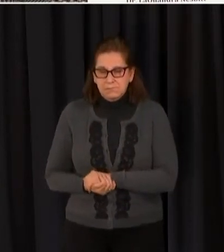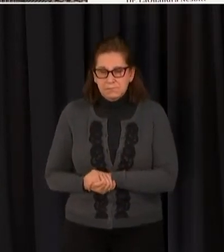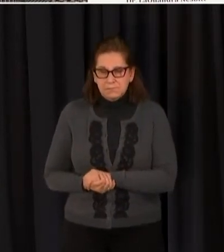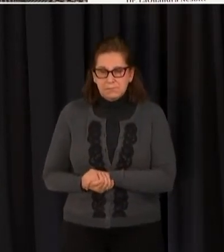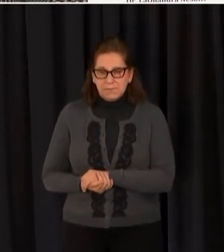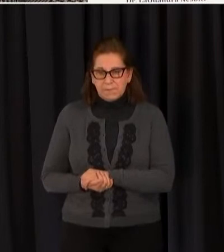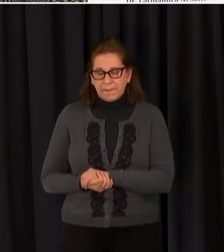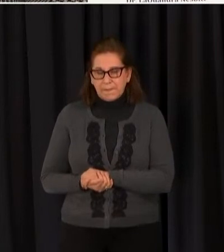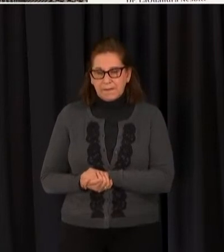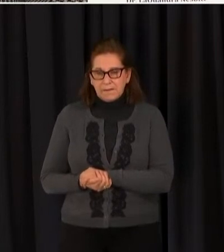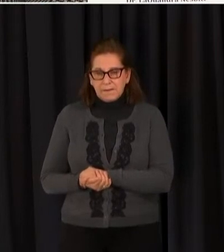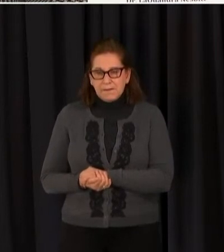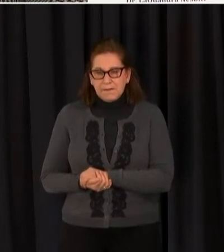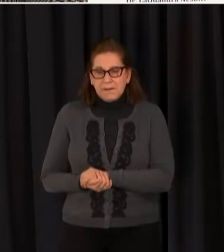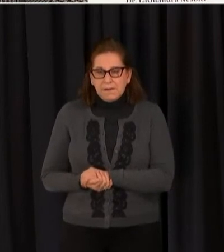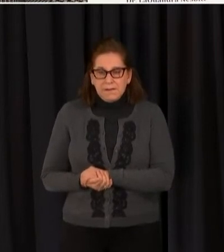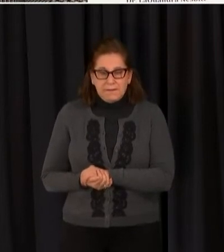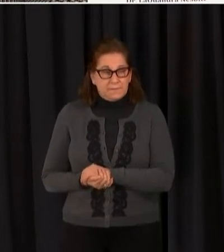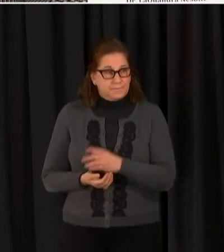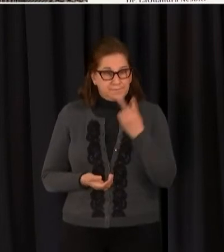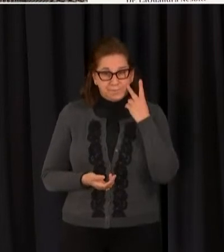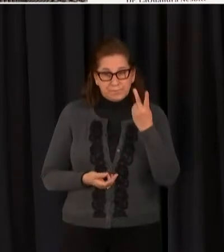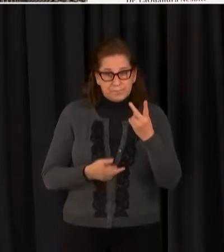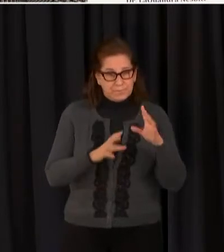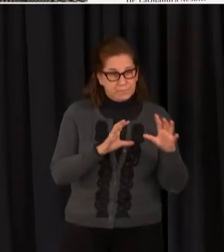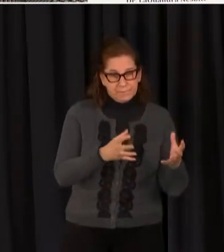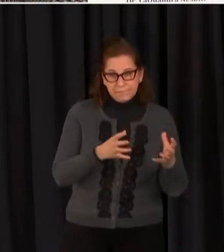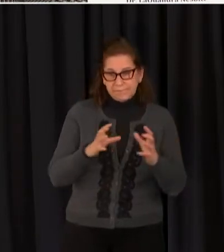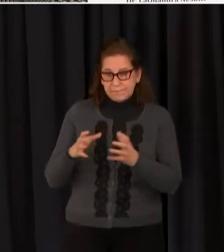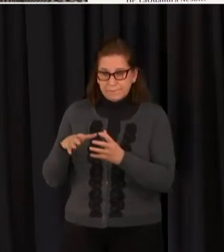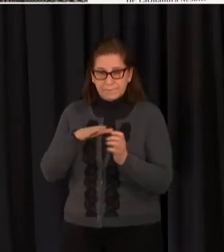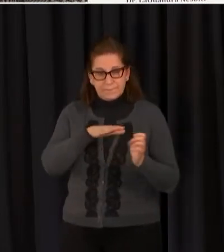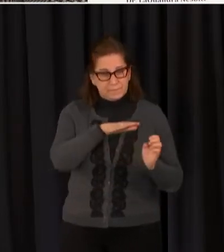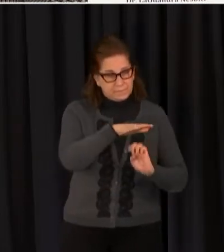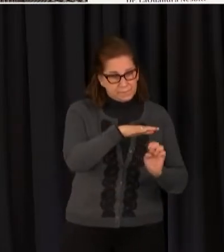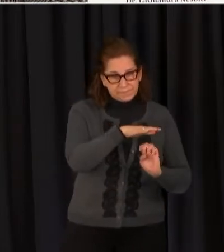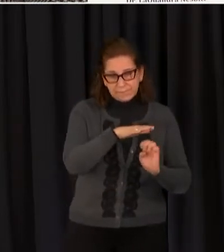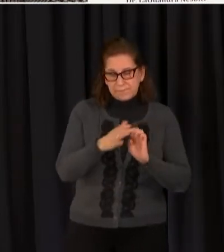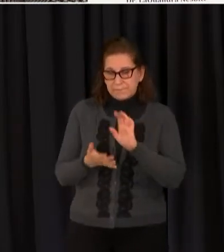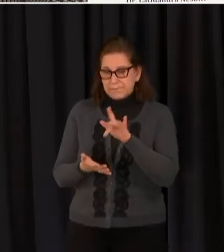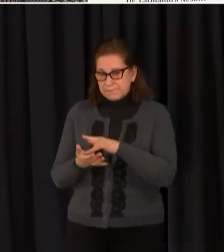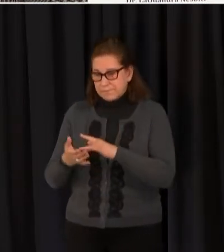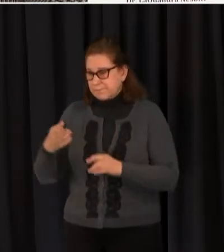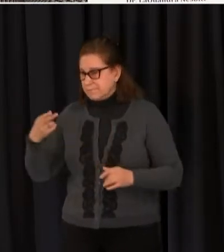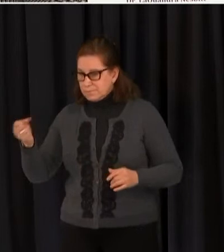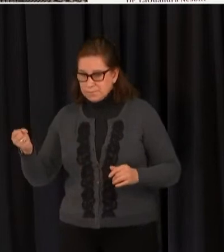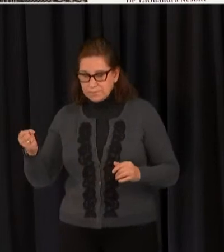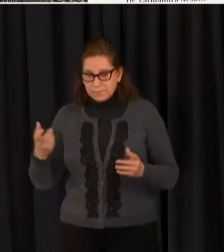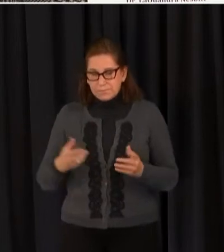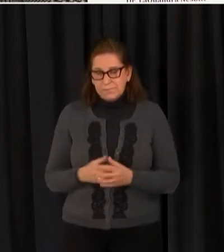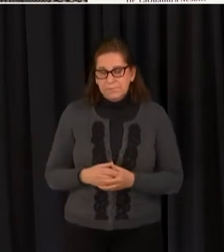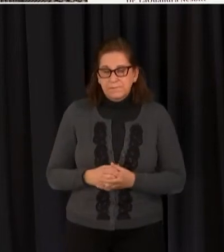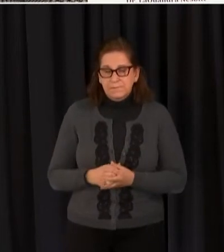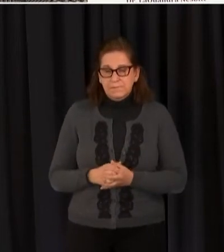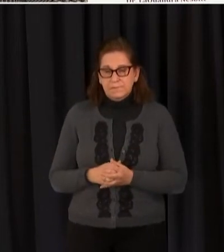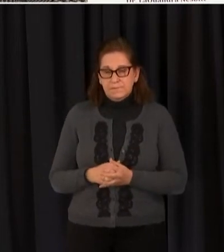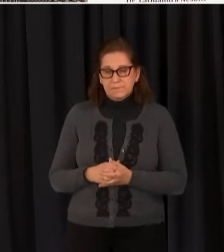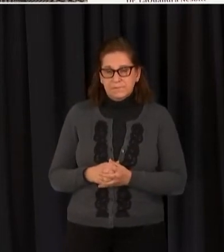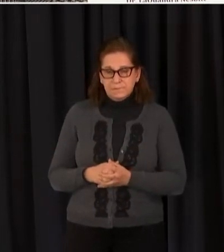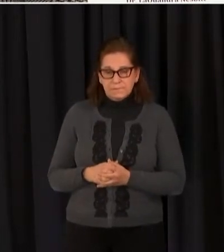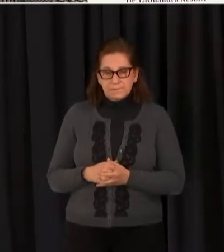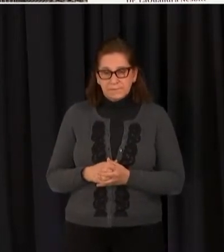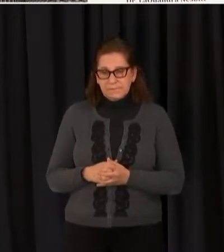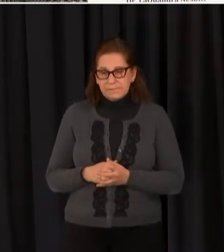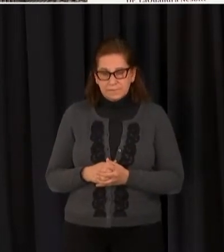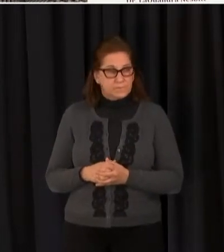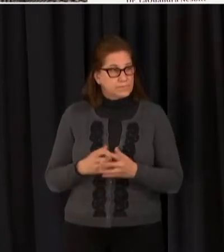all three systems are pretty much happening in our elementary school population, but that could be a reflection of what schools were brought back in person